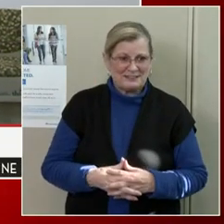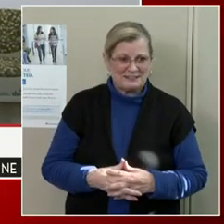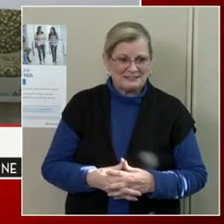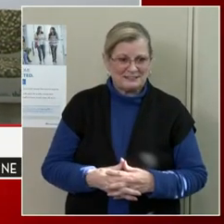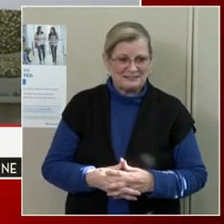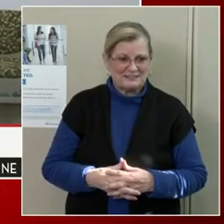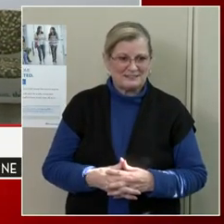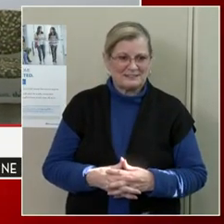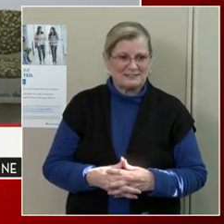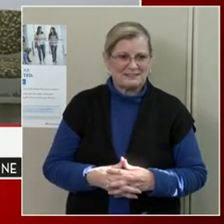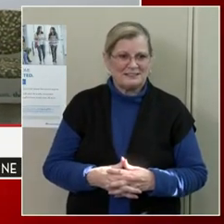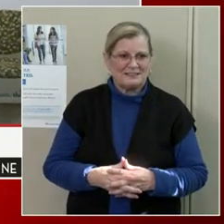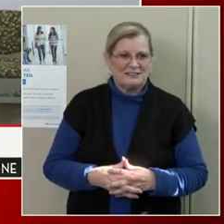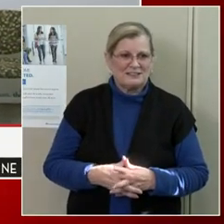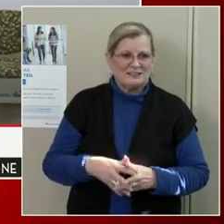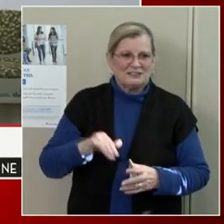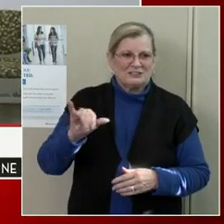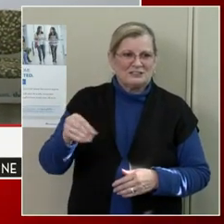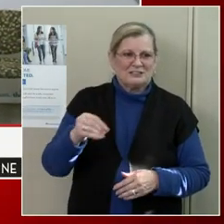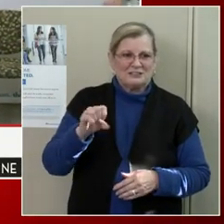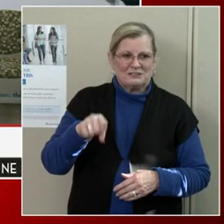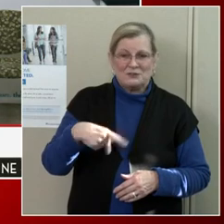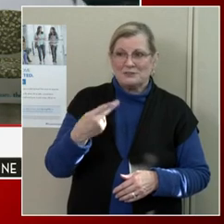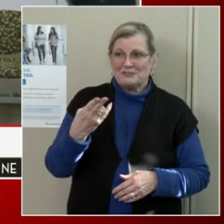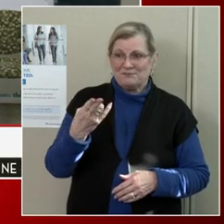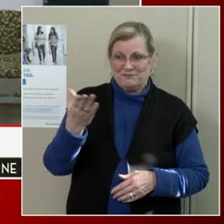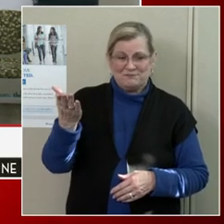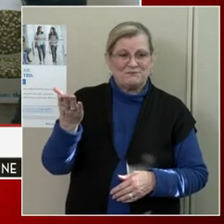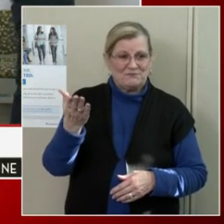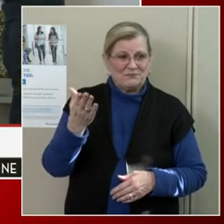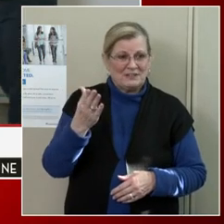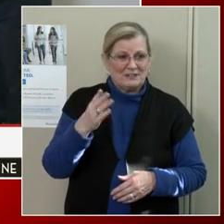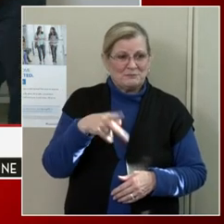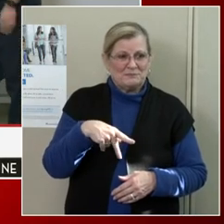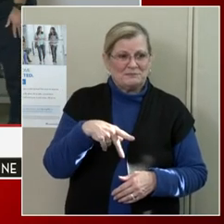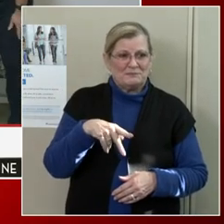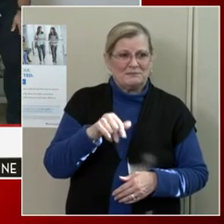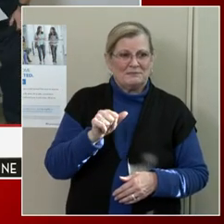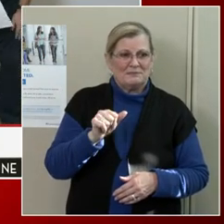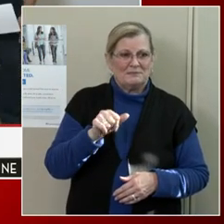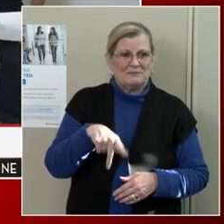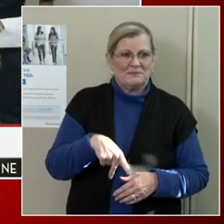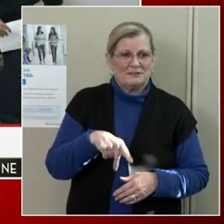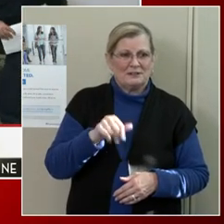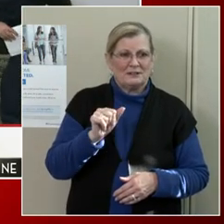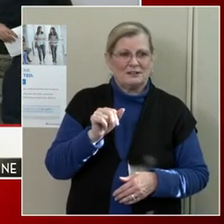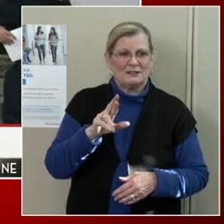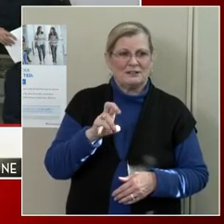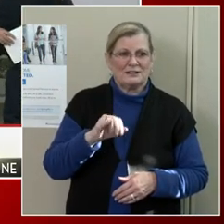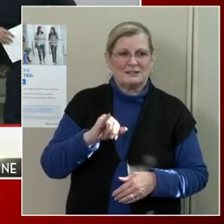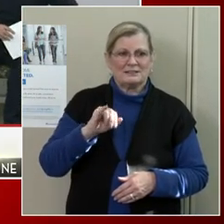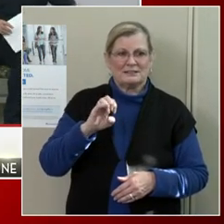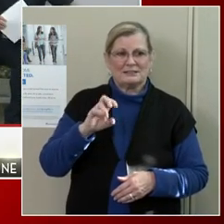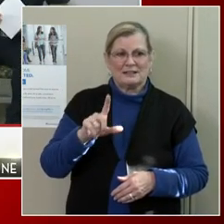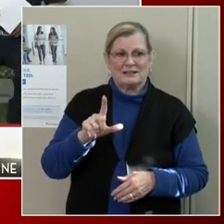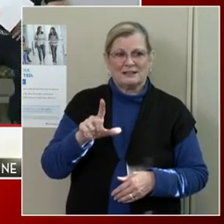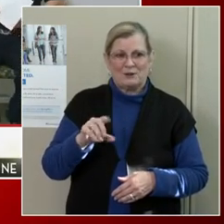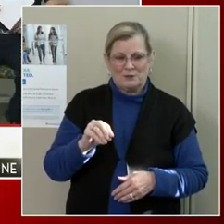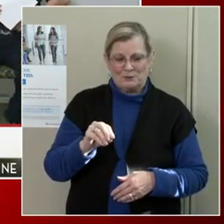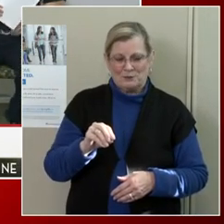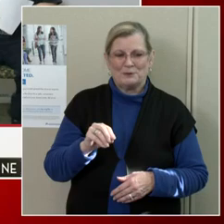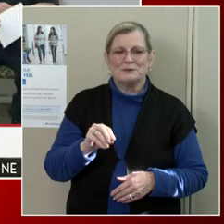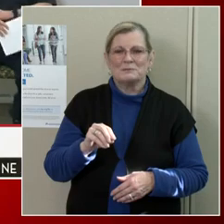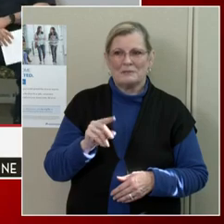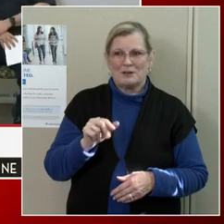Joseph Papario, who joined Fire and EMS Department in Washington, D.C. in 2003 and is an officer of